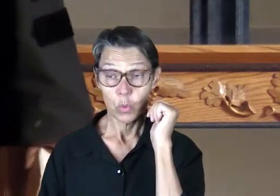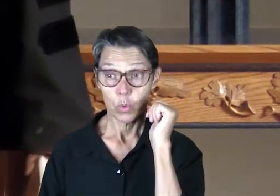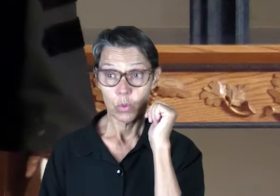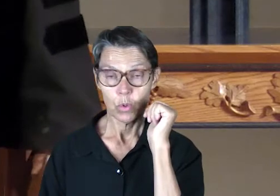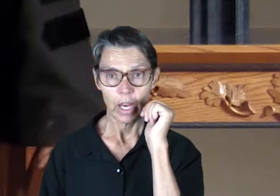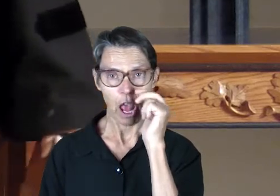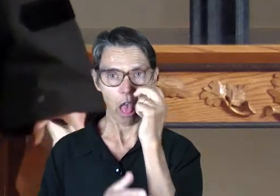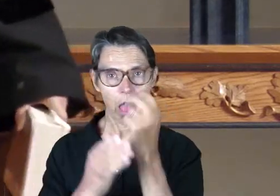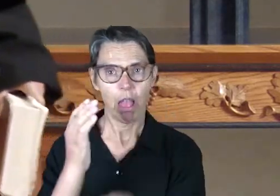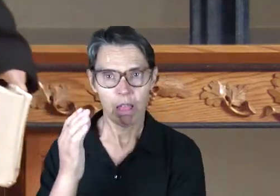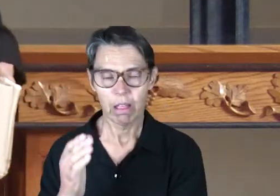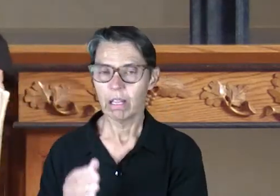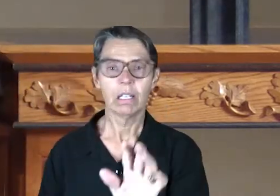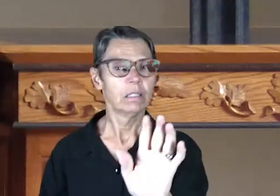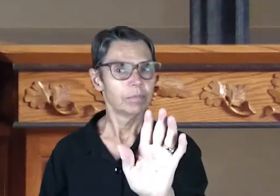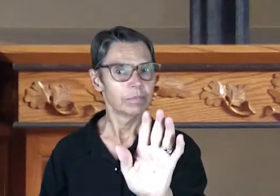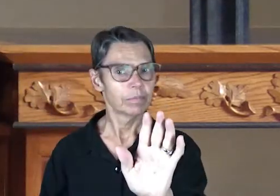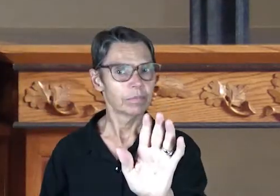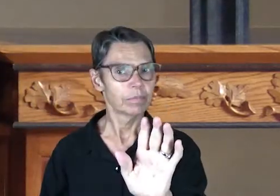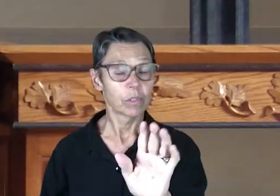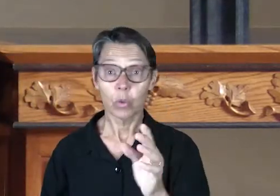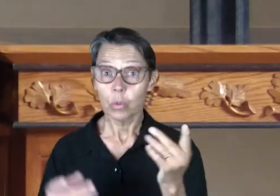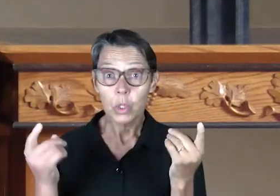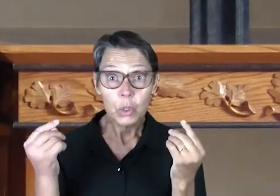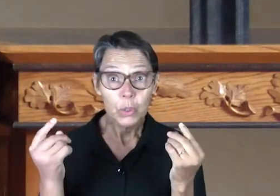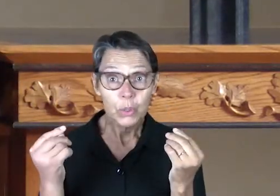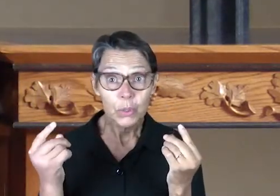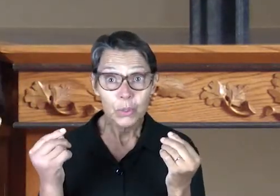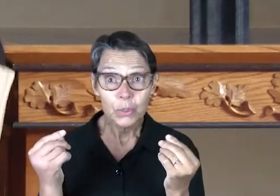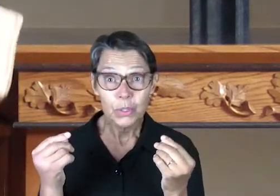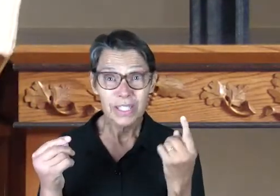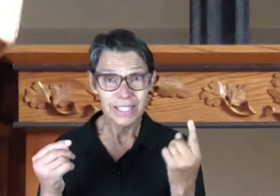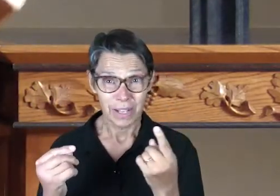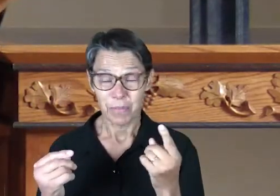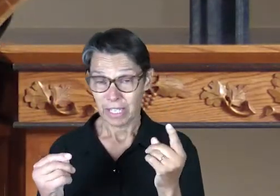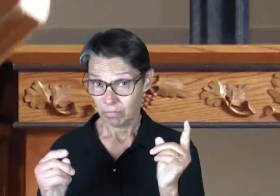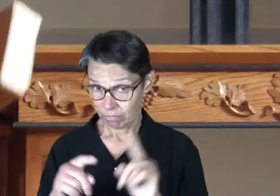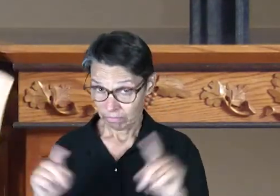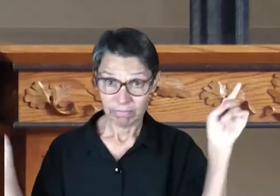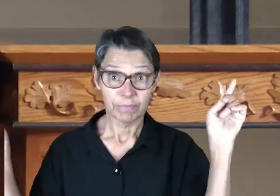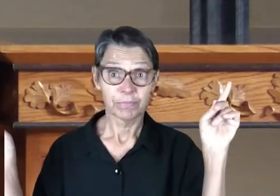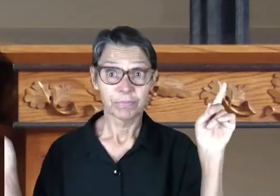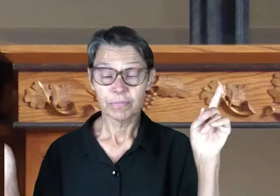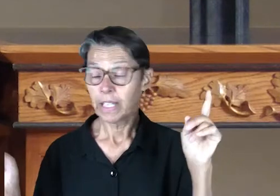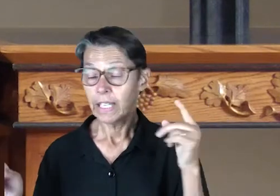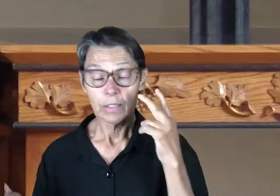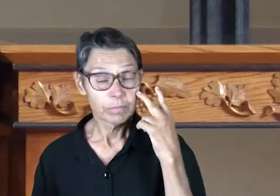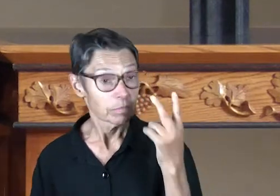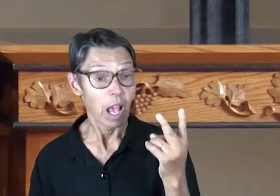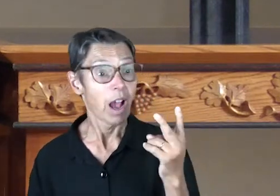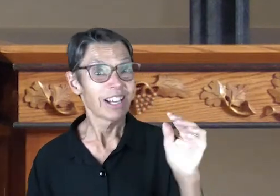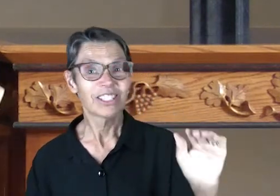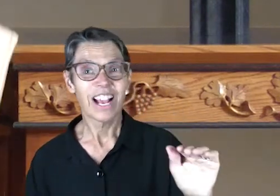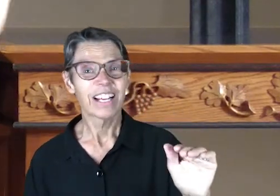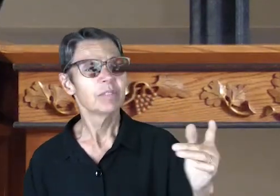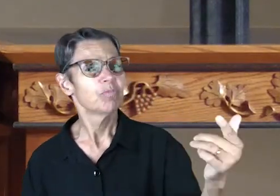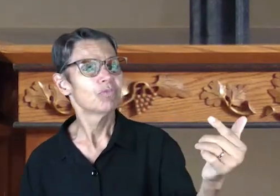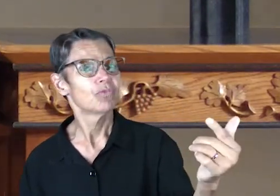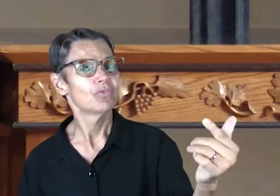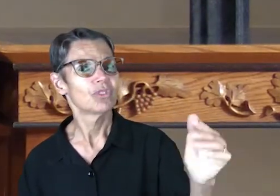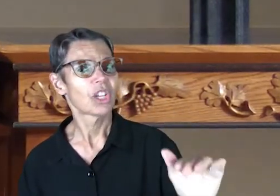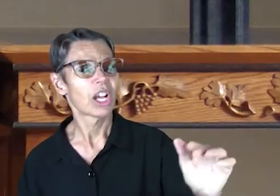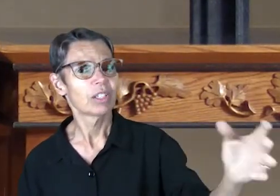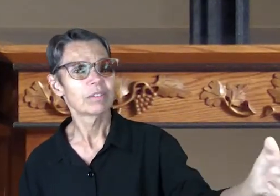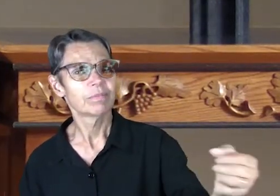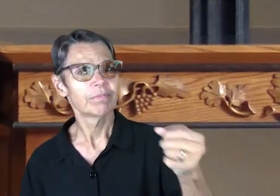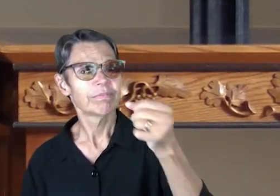He refuses to get triangled in. And do you know what he does? He does something totally unexpected. He sees a child and he puts a child